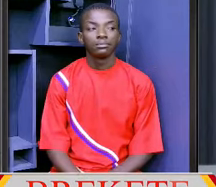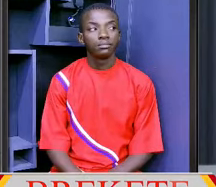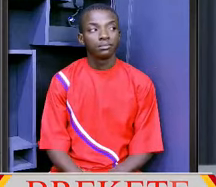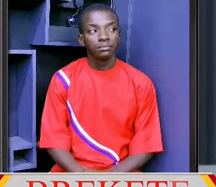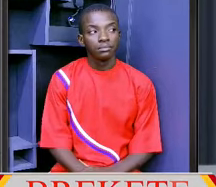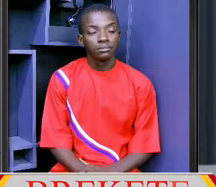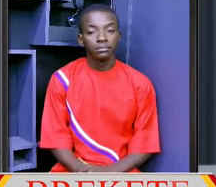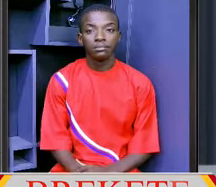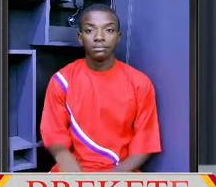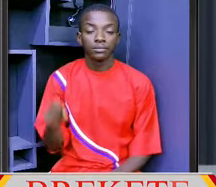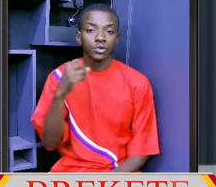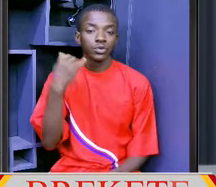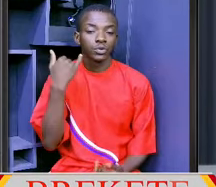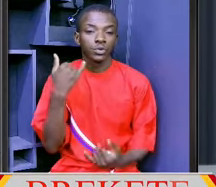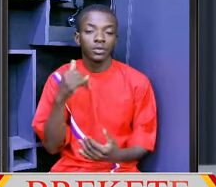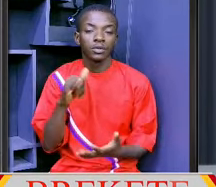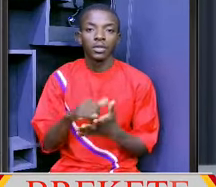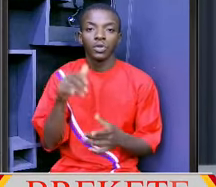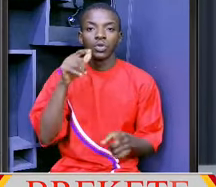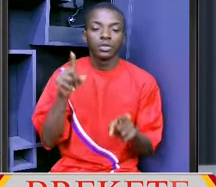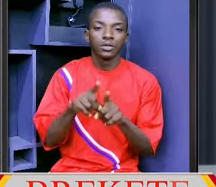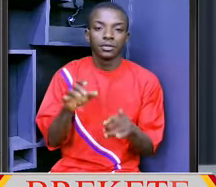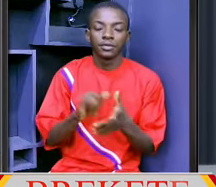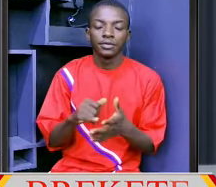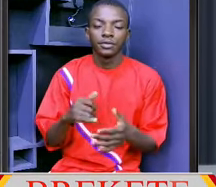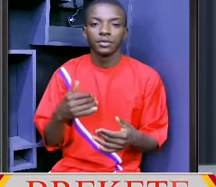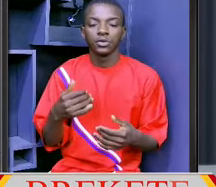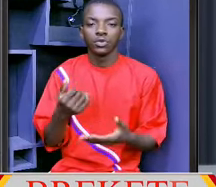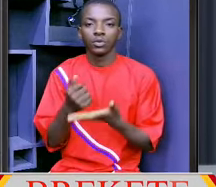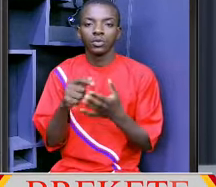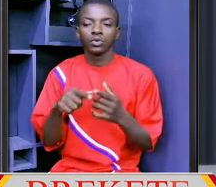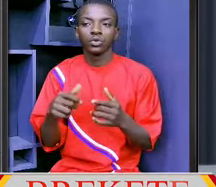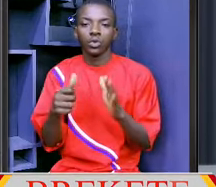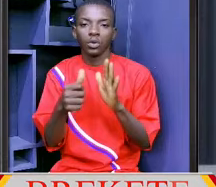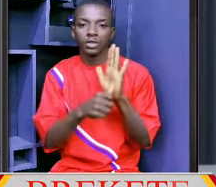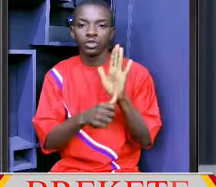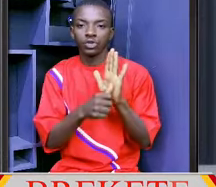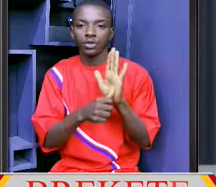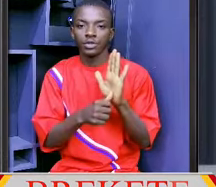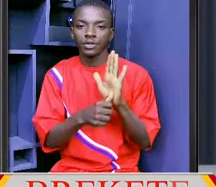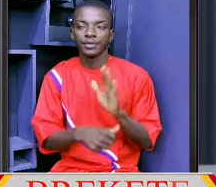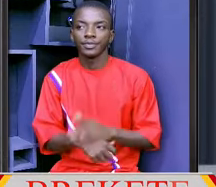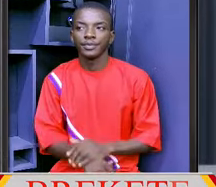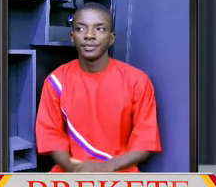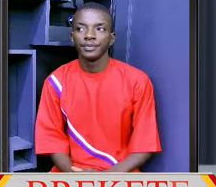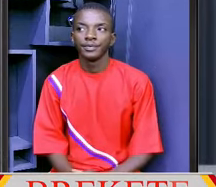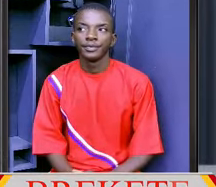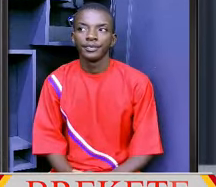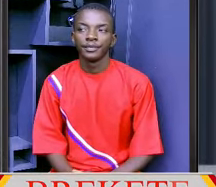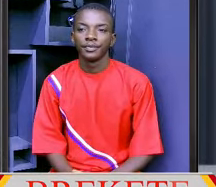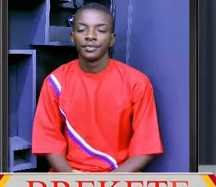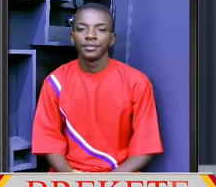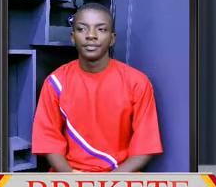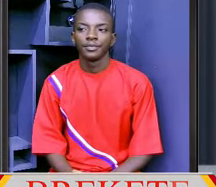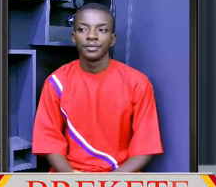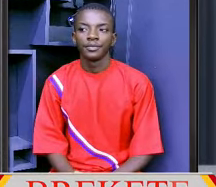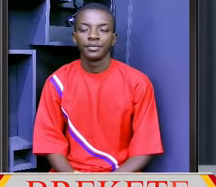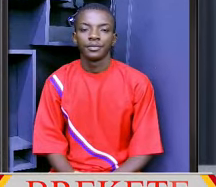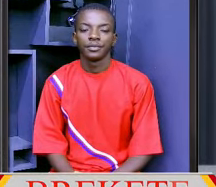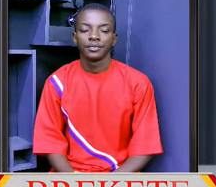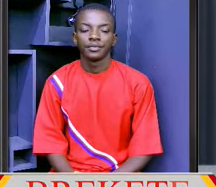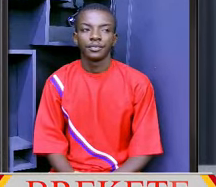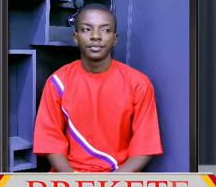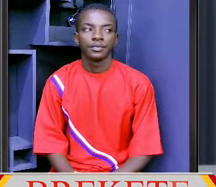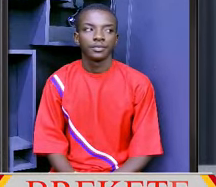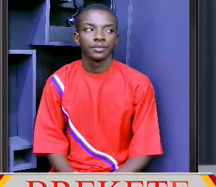Now she with the call, so that our sister, we suppose undergo a surgery. To copy this, I don't know whether na